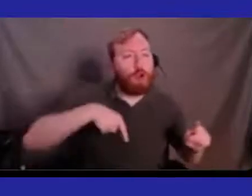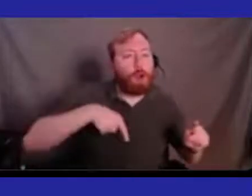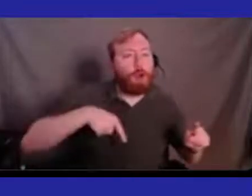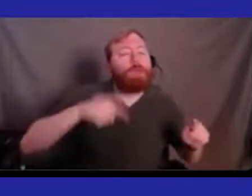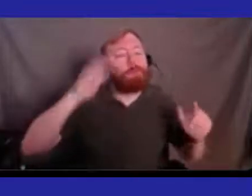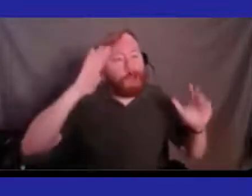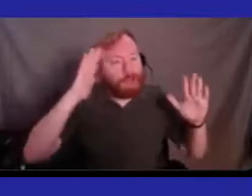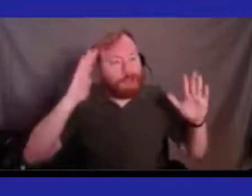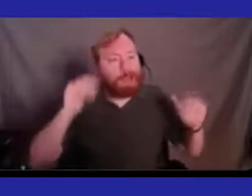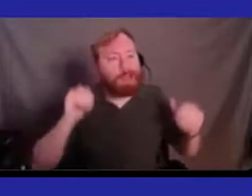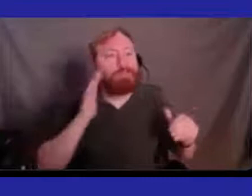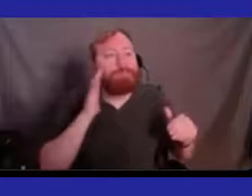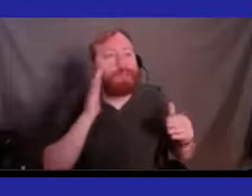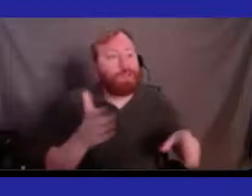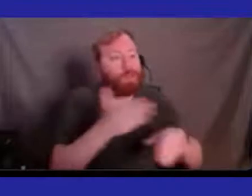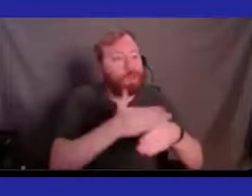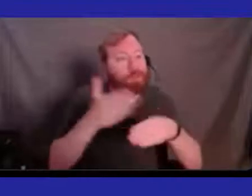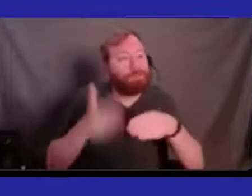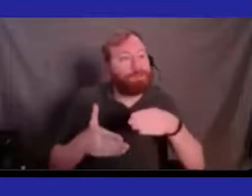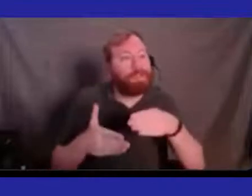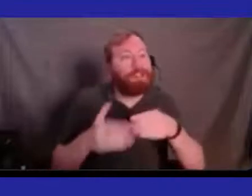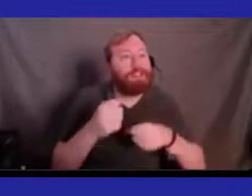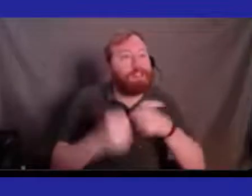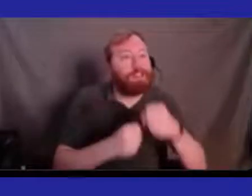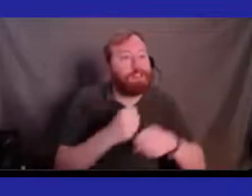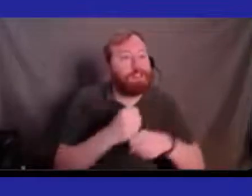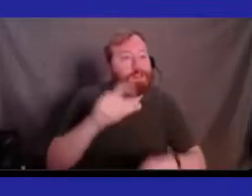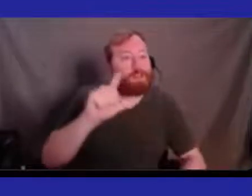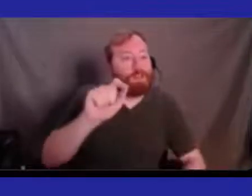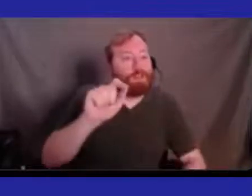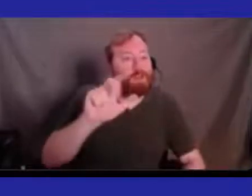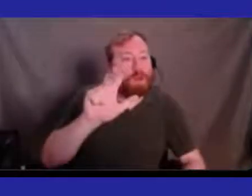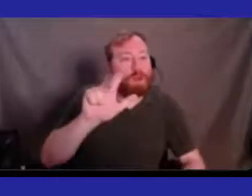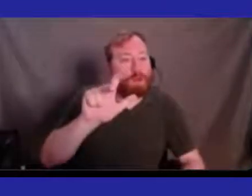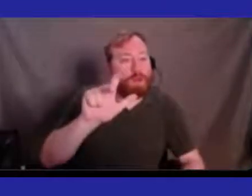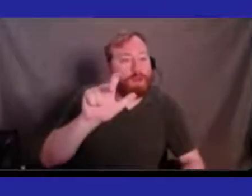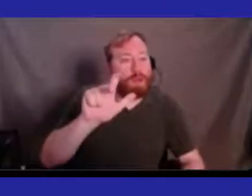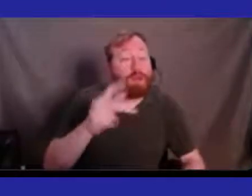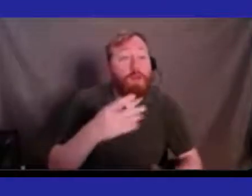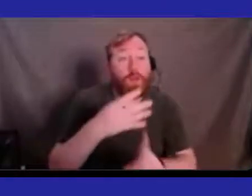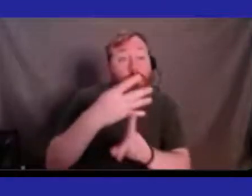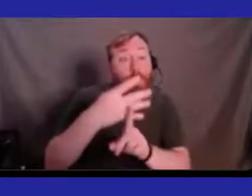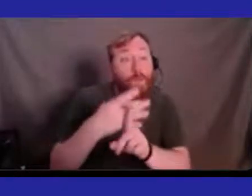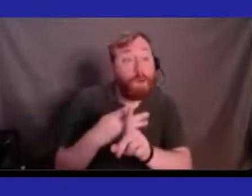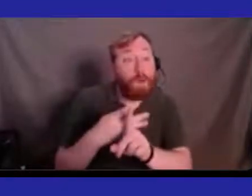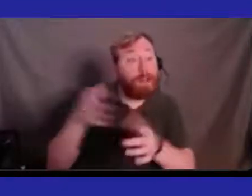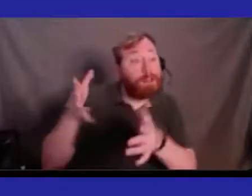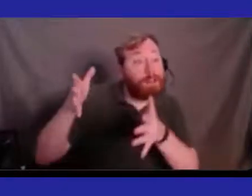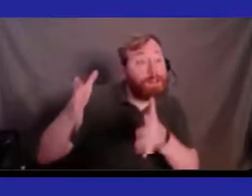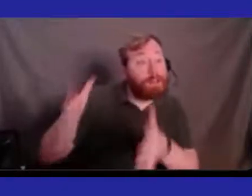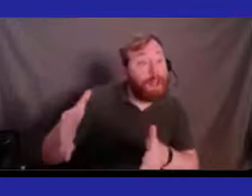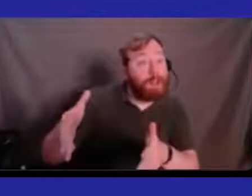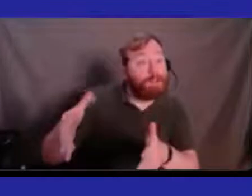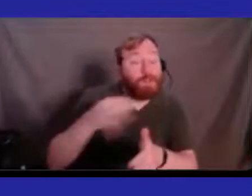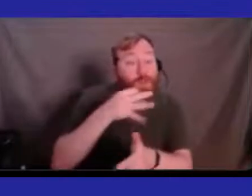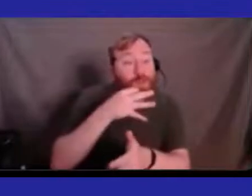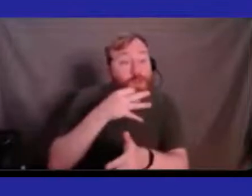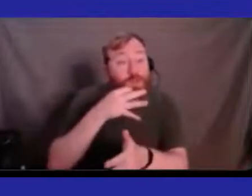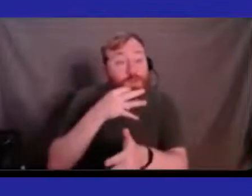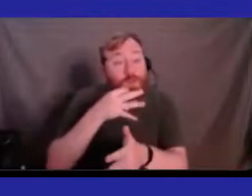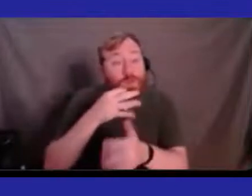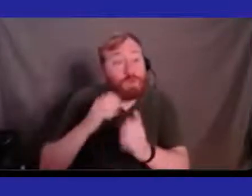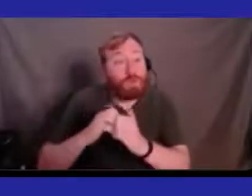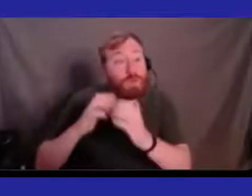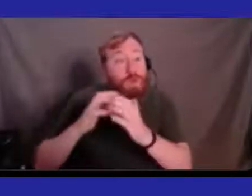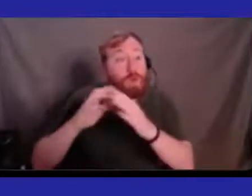in 2023. With 4 months remaining before the new hospital opens, the staff at